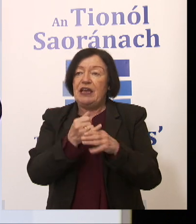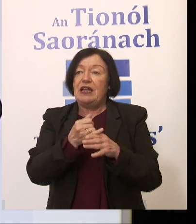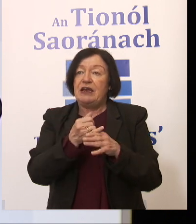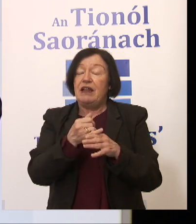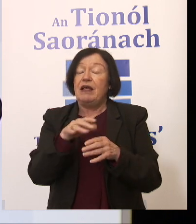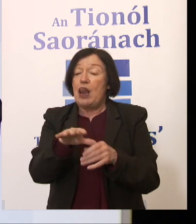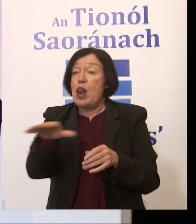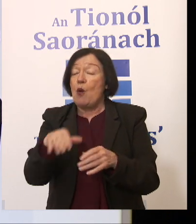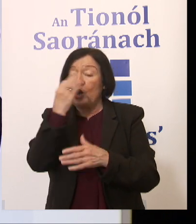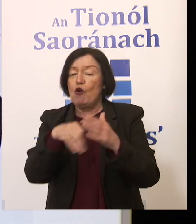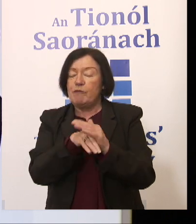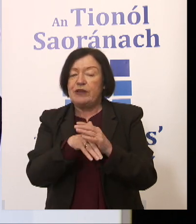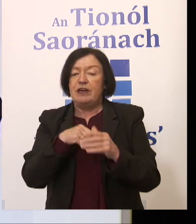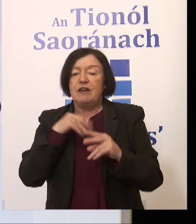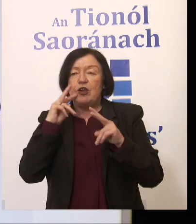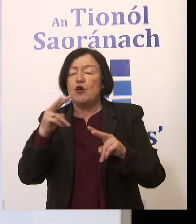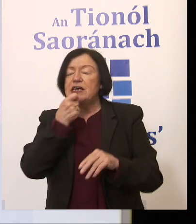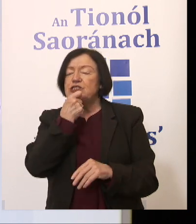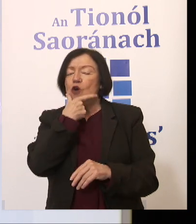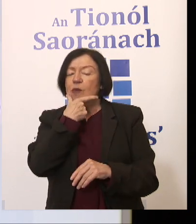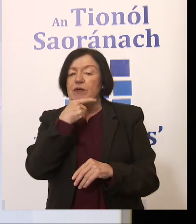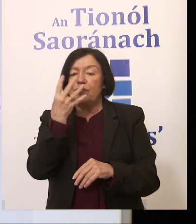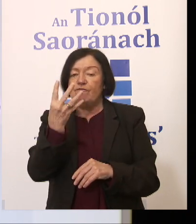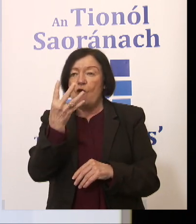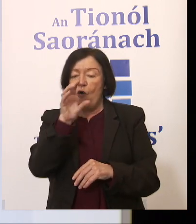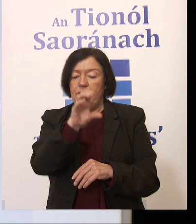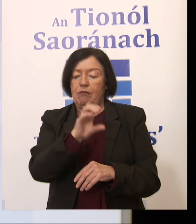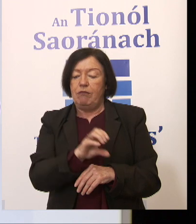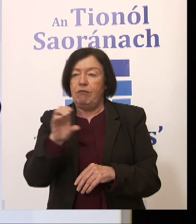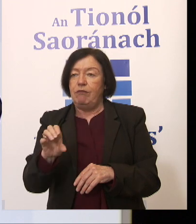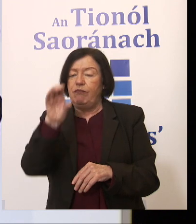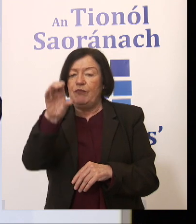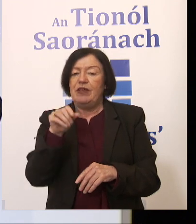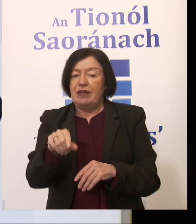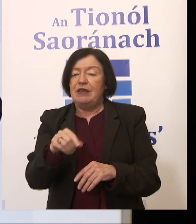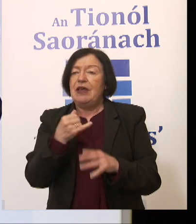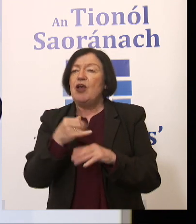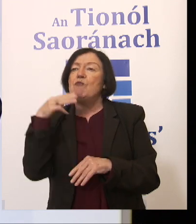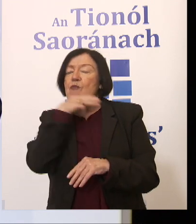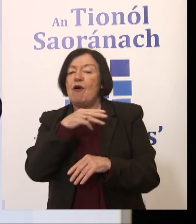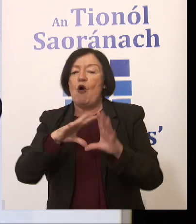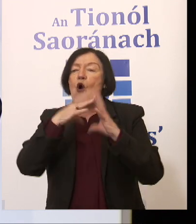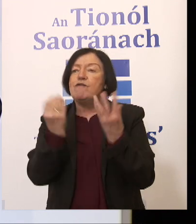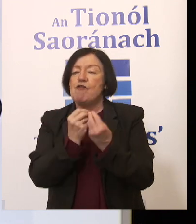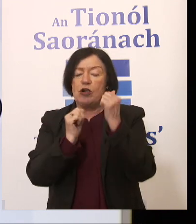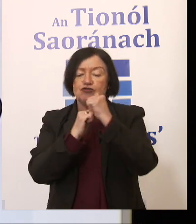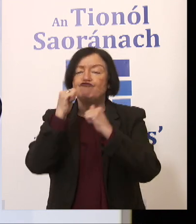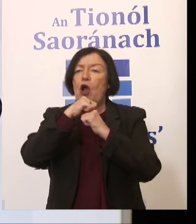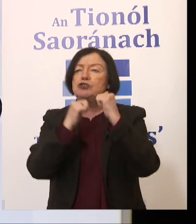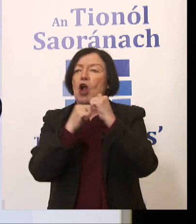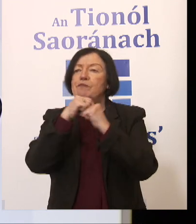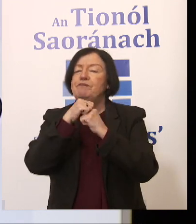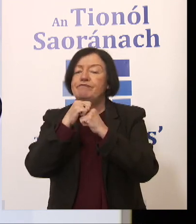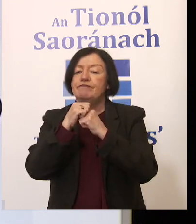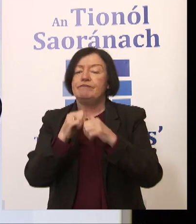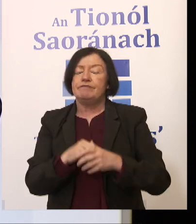government. If we look at Dublin, the 4 local Dublin authorities are very significant in terms of the overall structure.